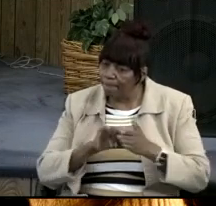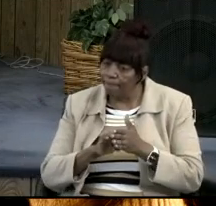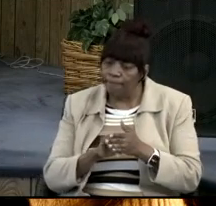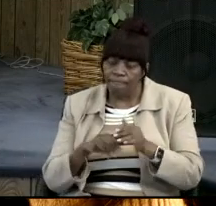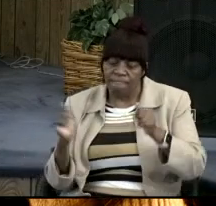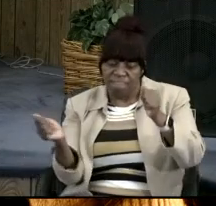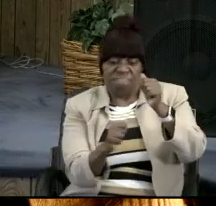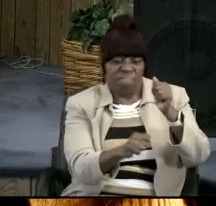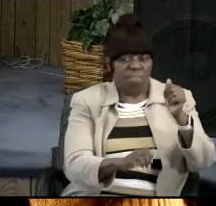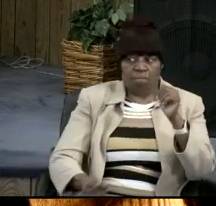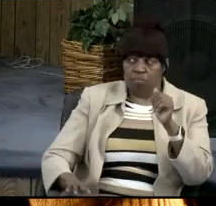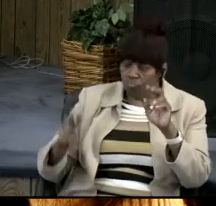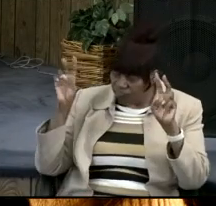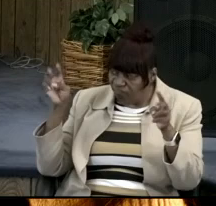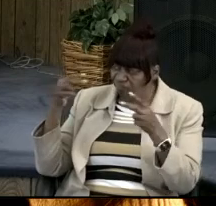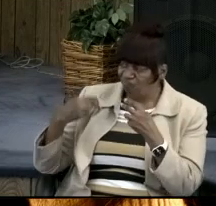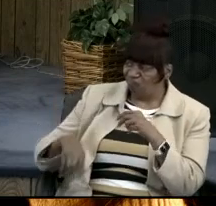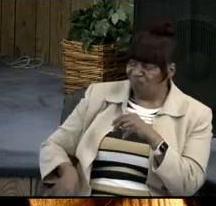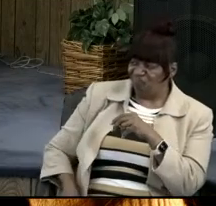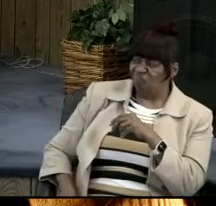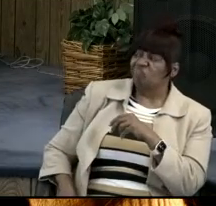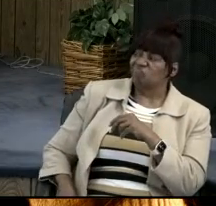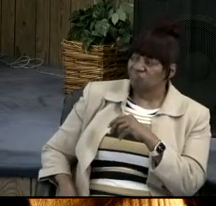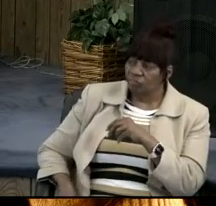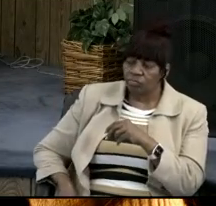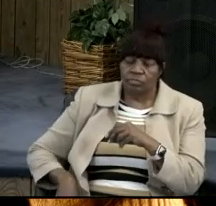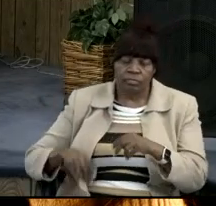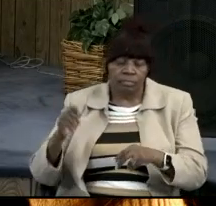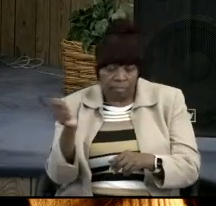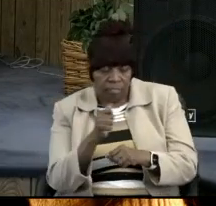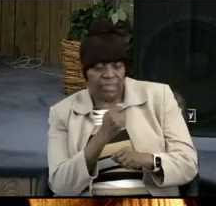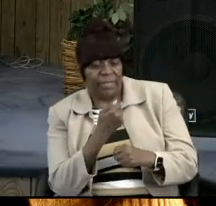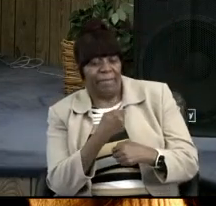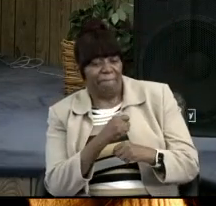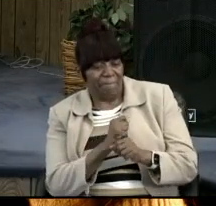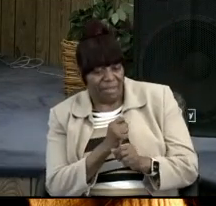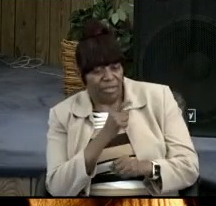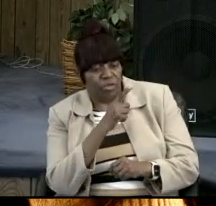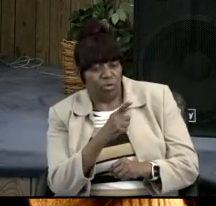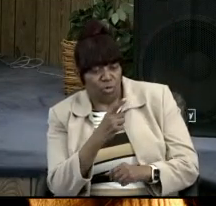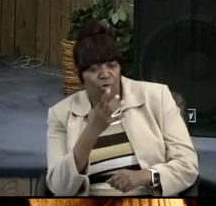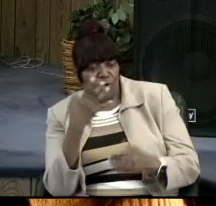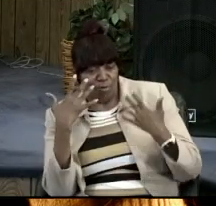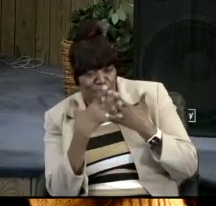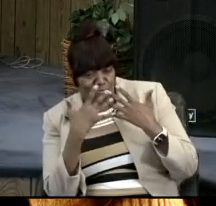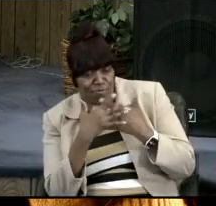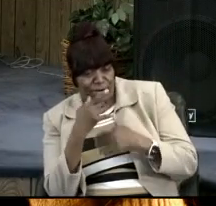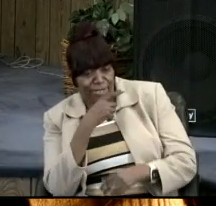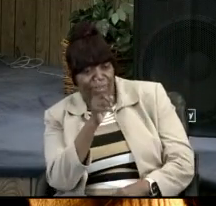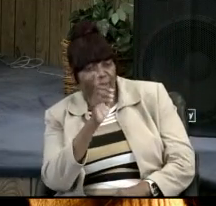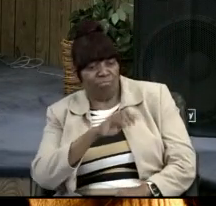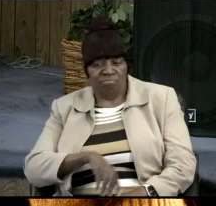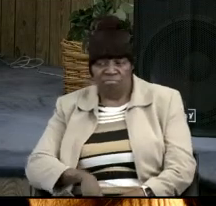not these kids. These kids look at you to make you lock your door, sleep with a knife under your pillow.